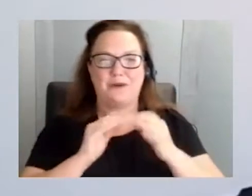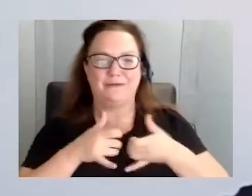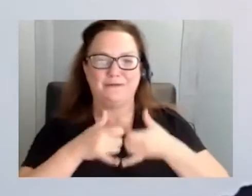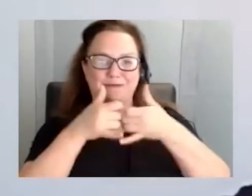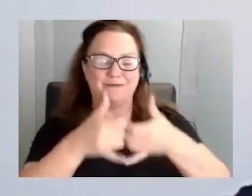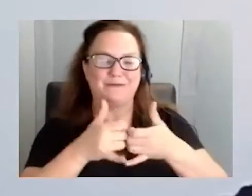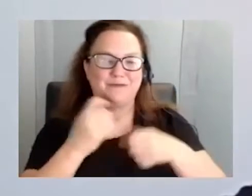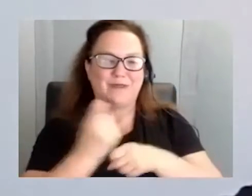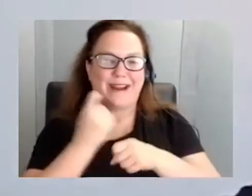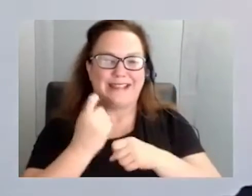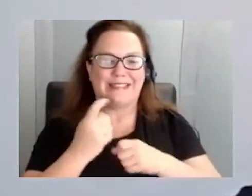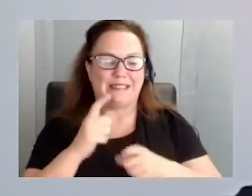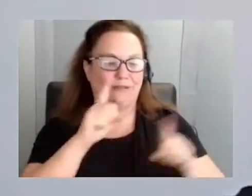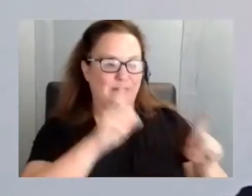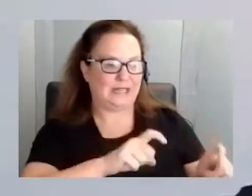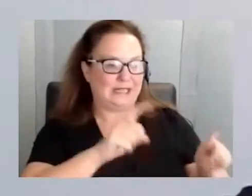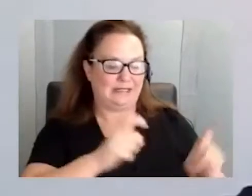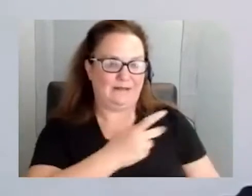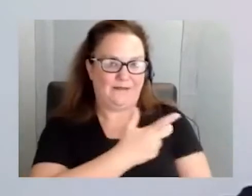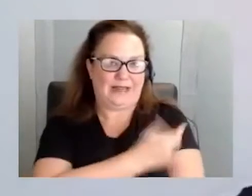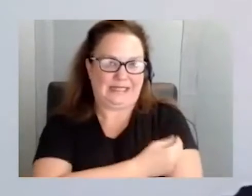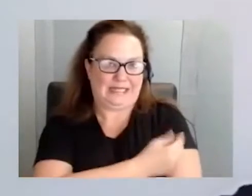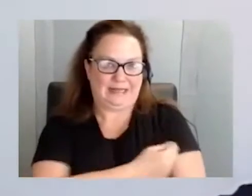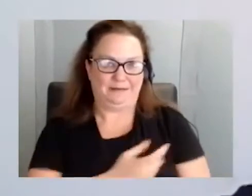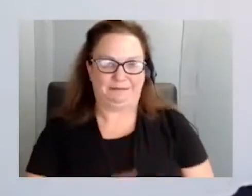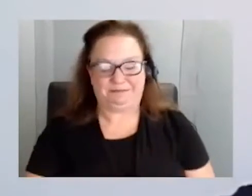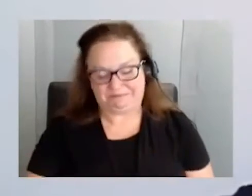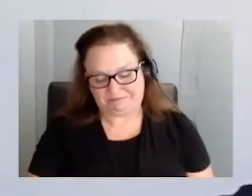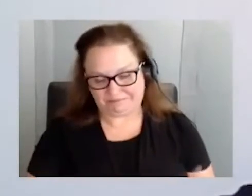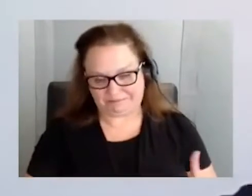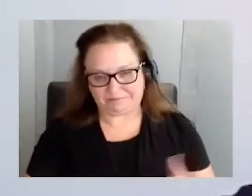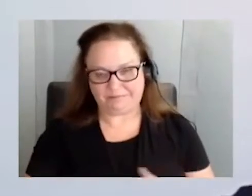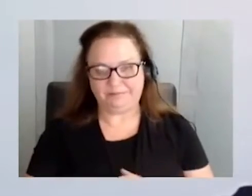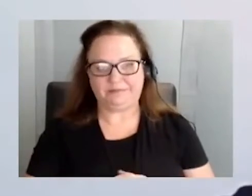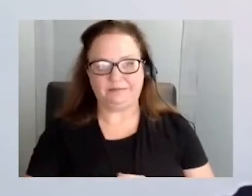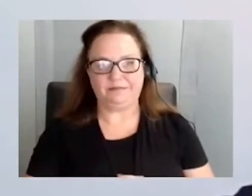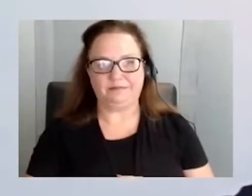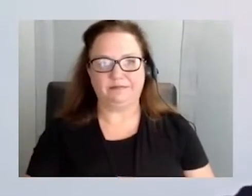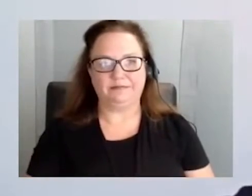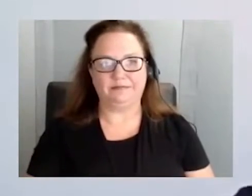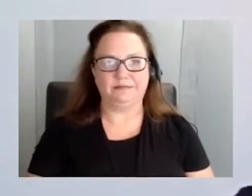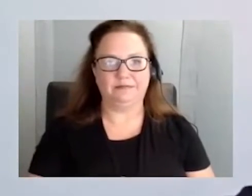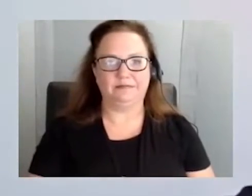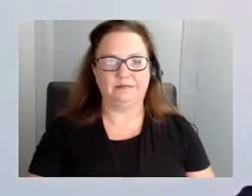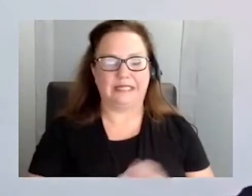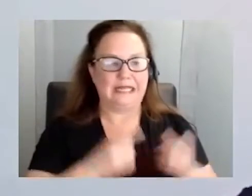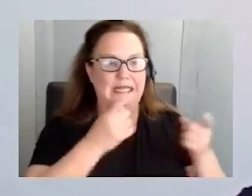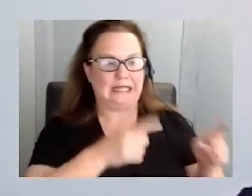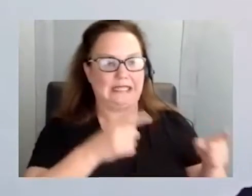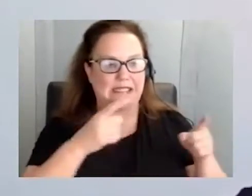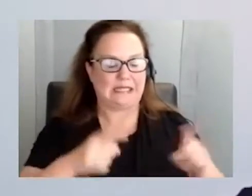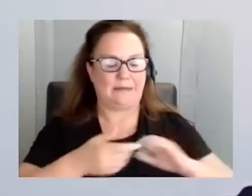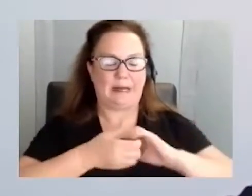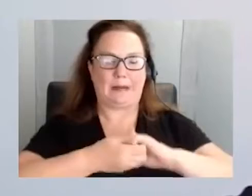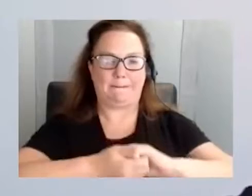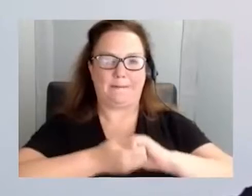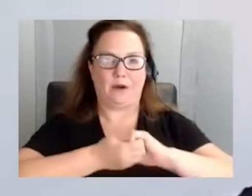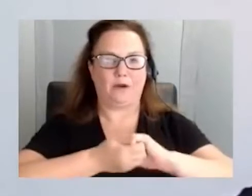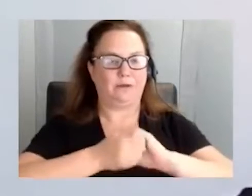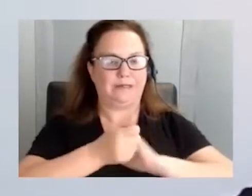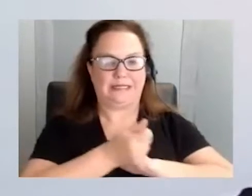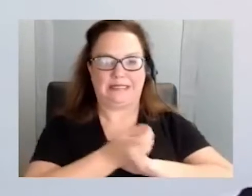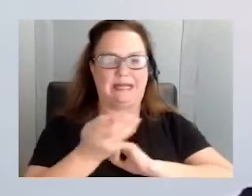get tested or vaccinated or both. And this is happening as a partnership between several